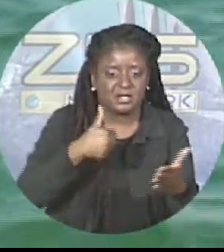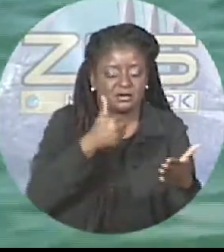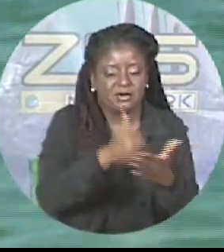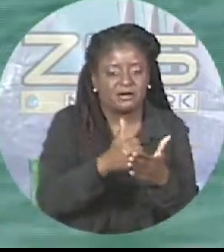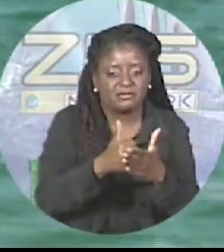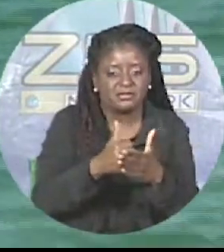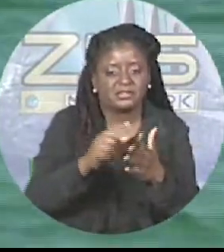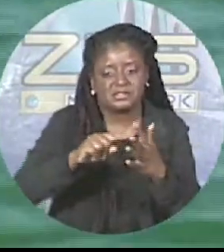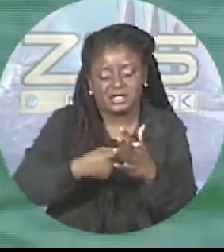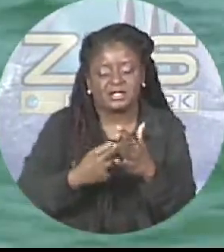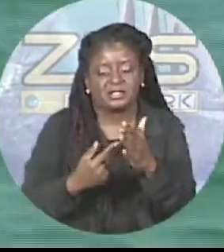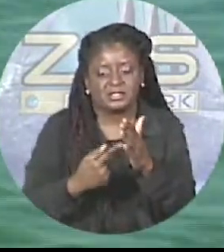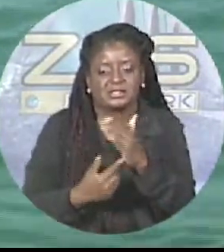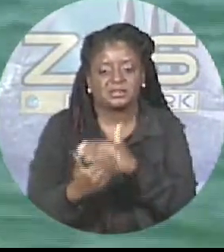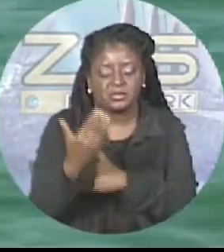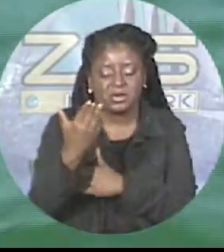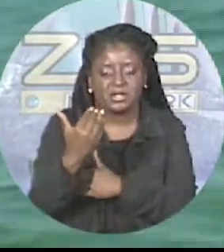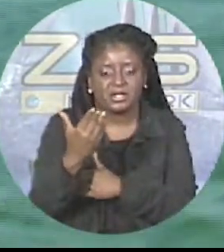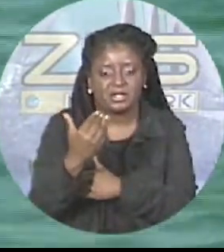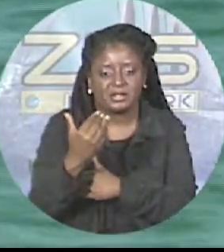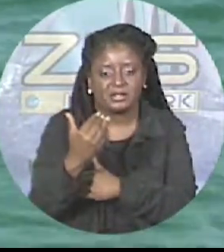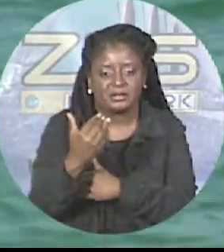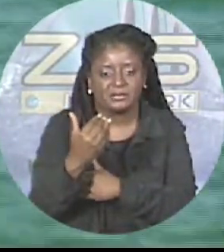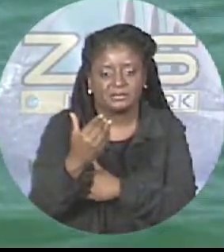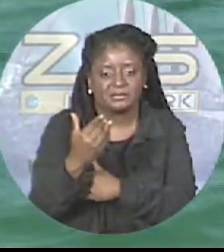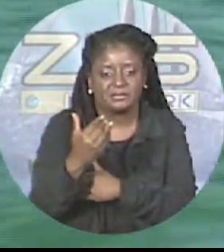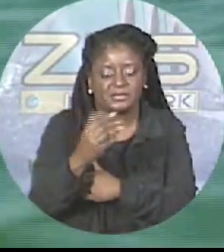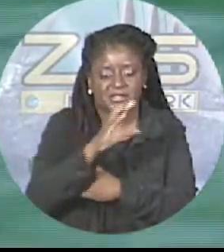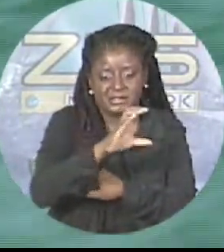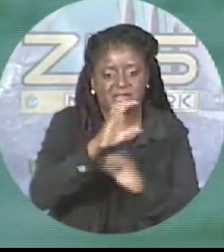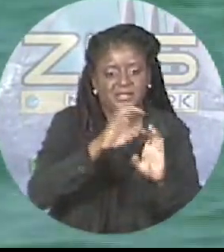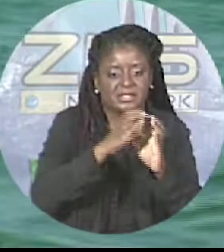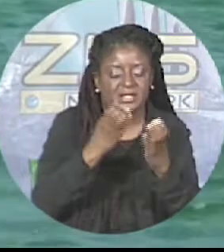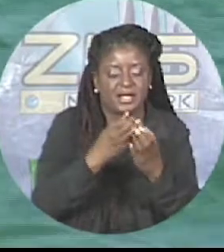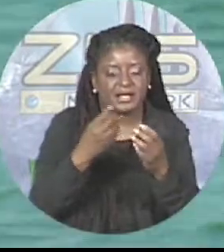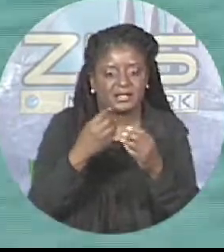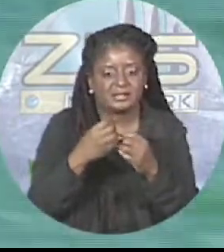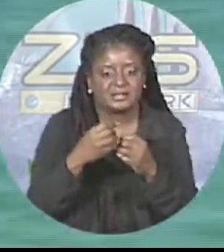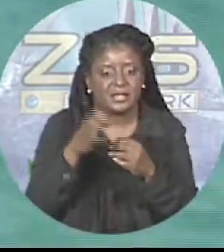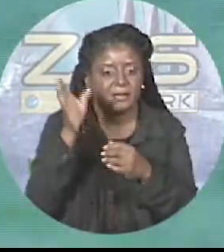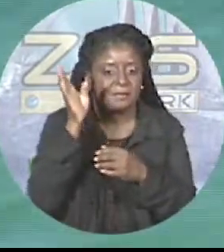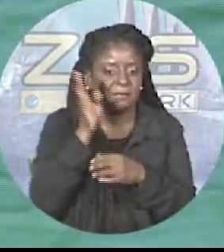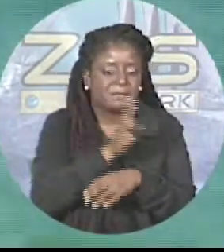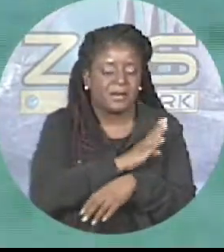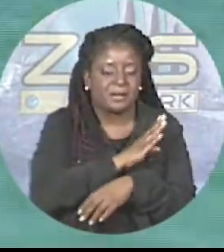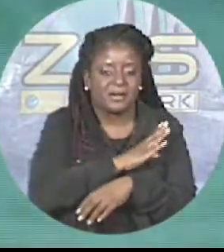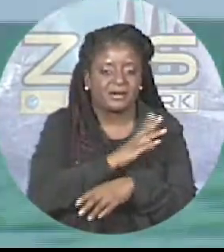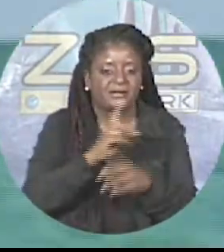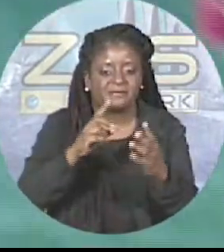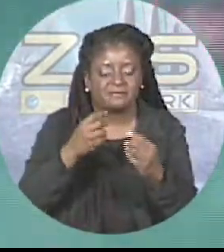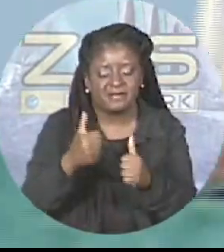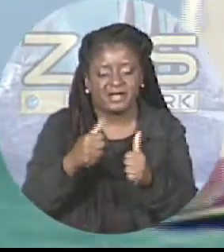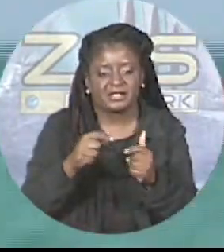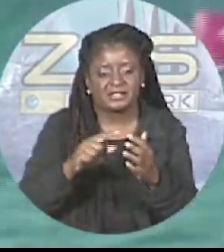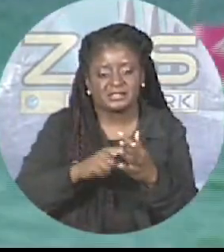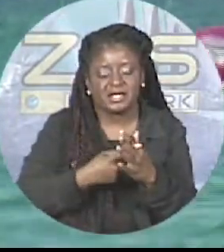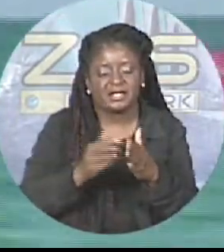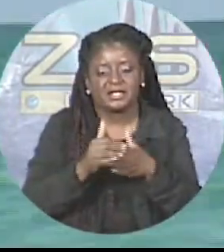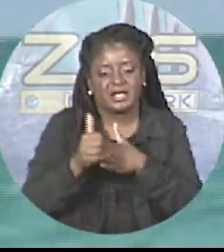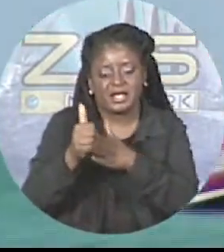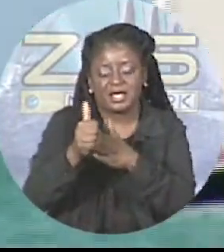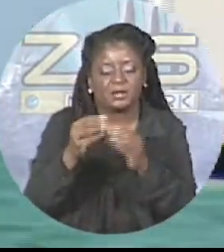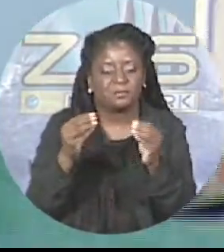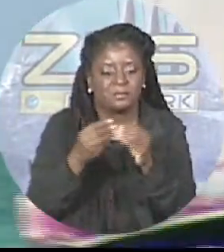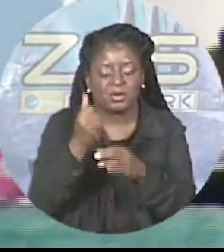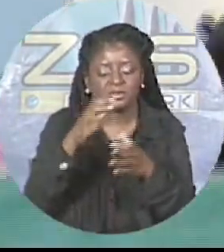on the water first, Barbarian getting out to a fast start and led most of the way. Irene Goodnight close behind though, and a mistake